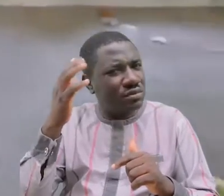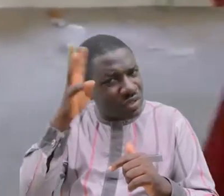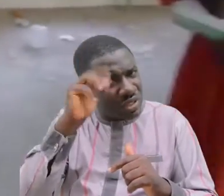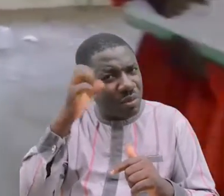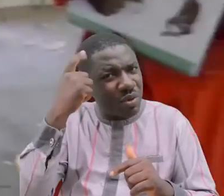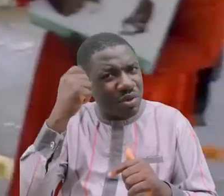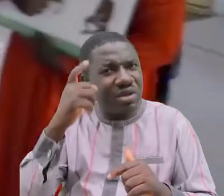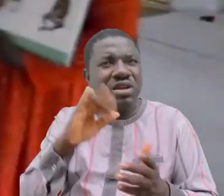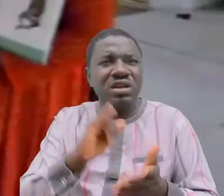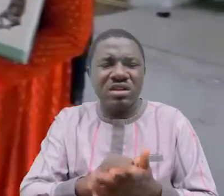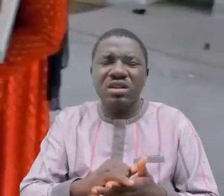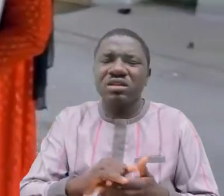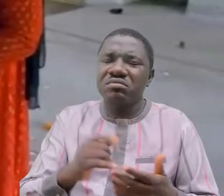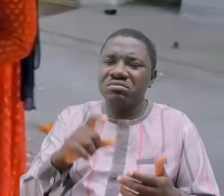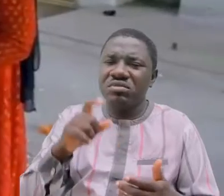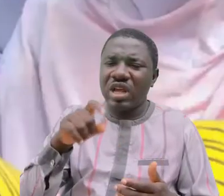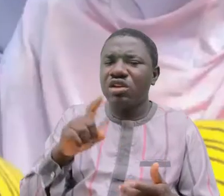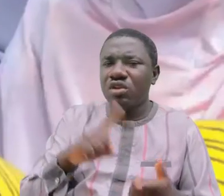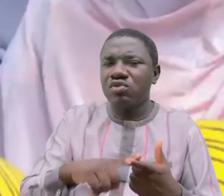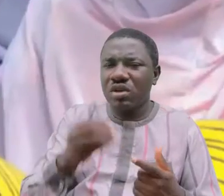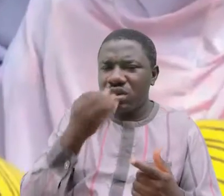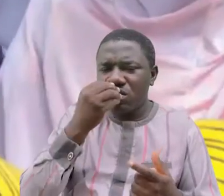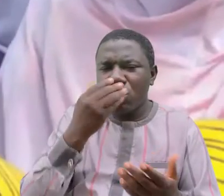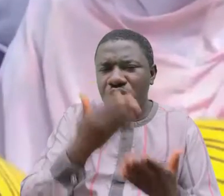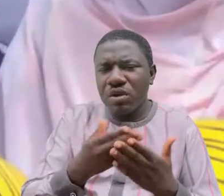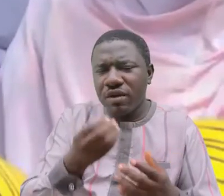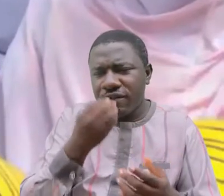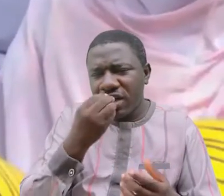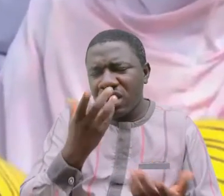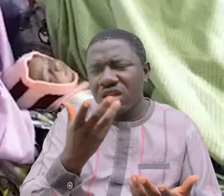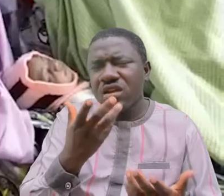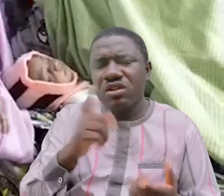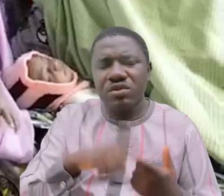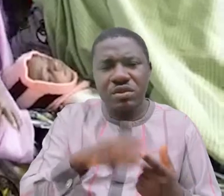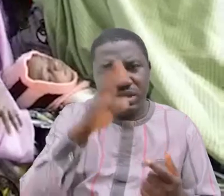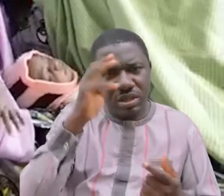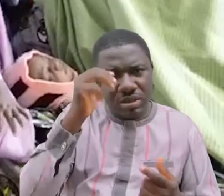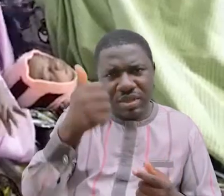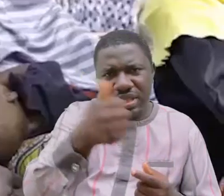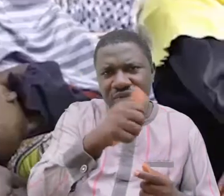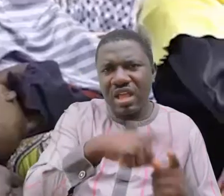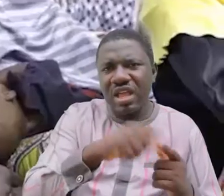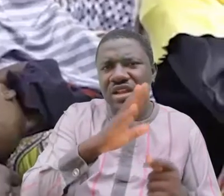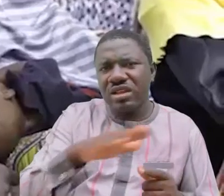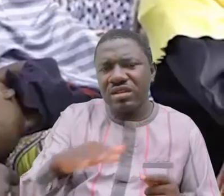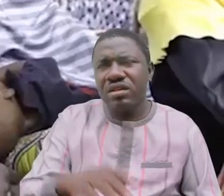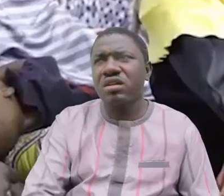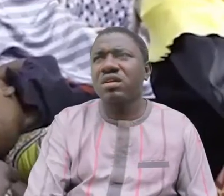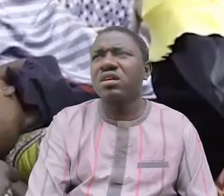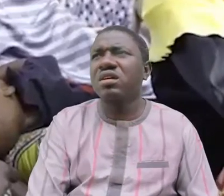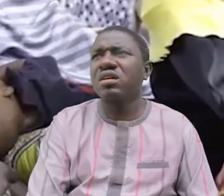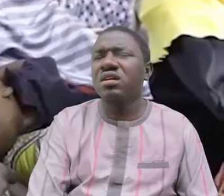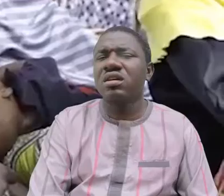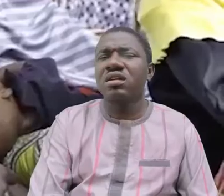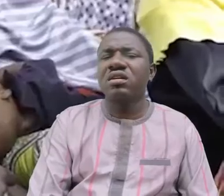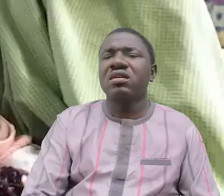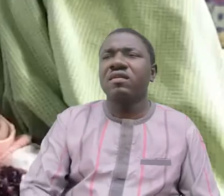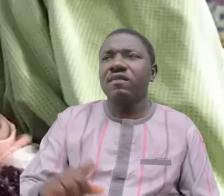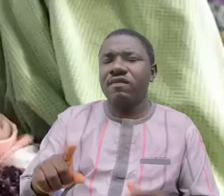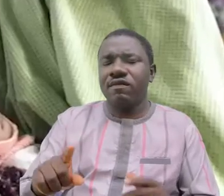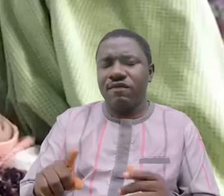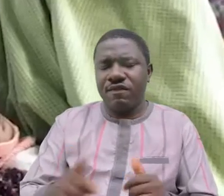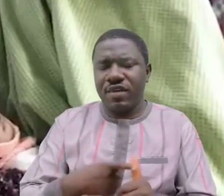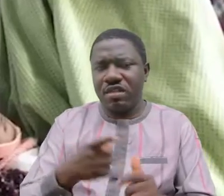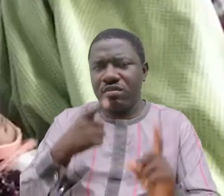importance of proper nutrition to themselves and their children. That project targets first